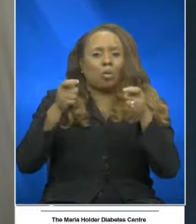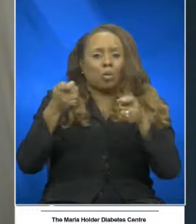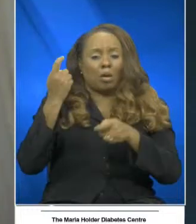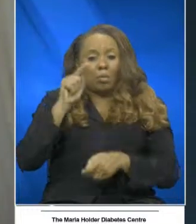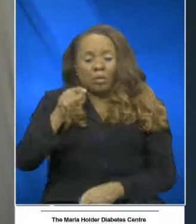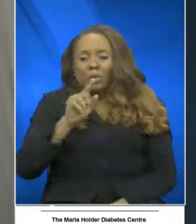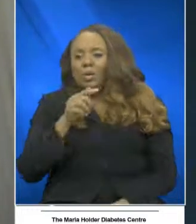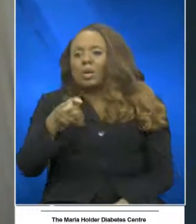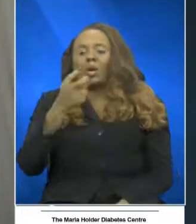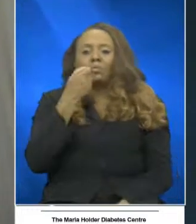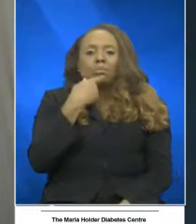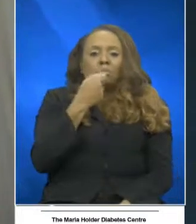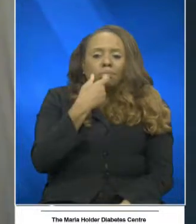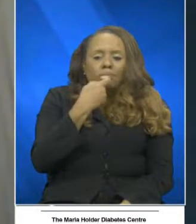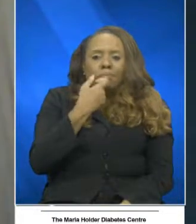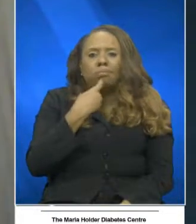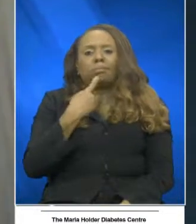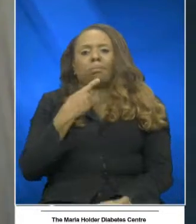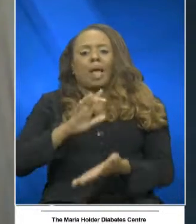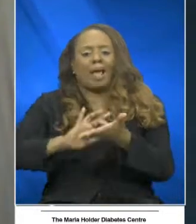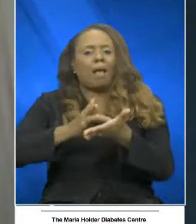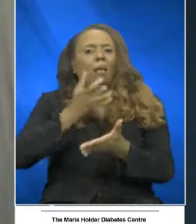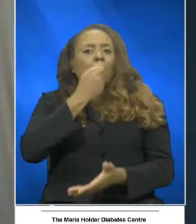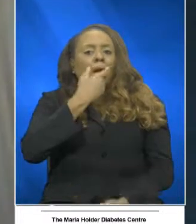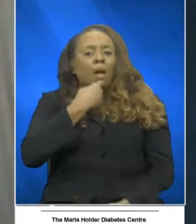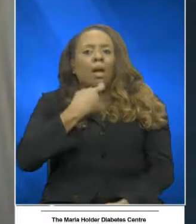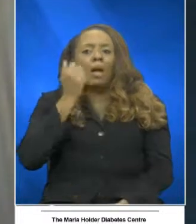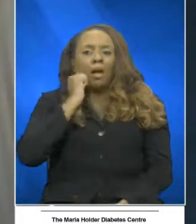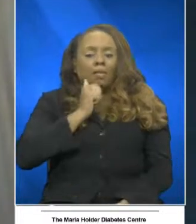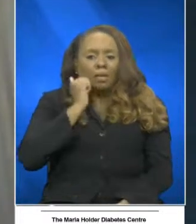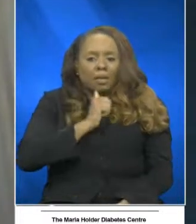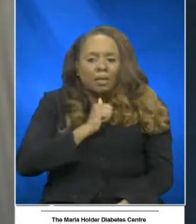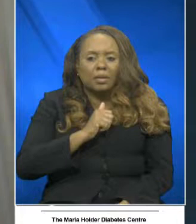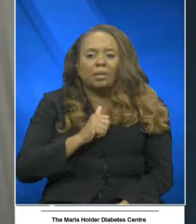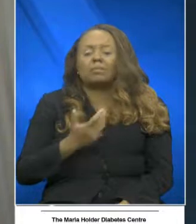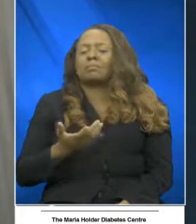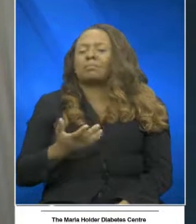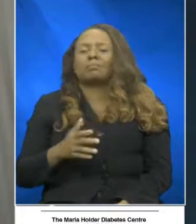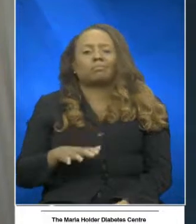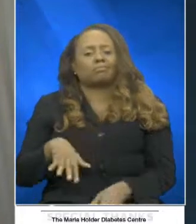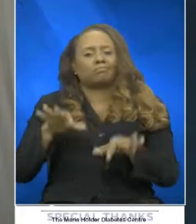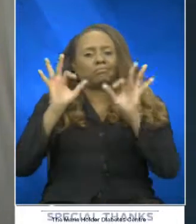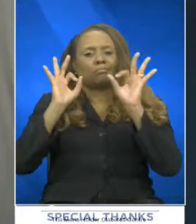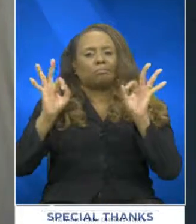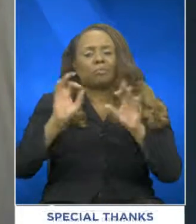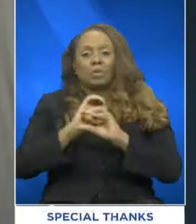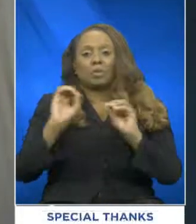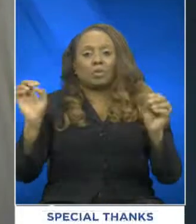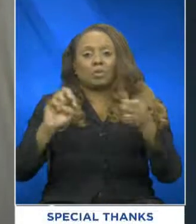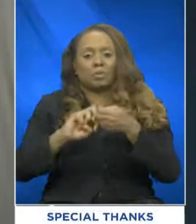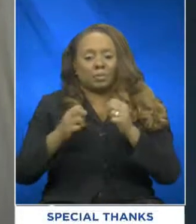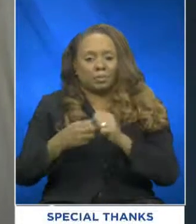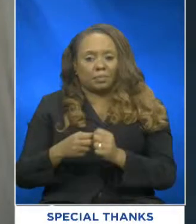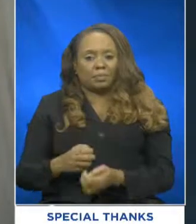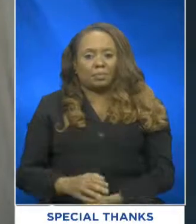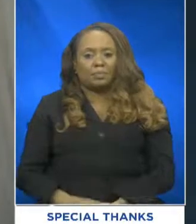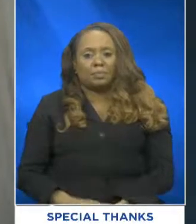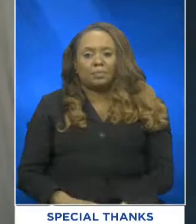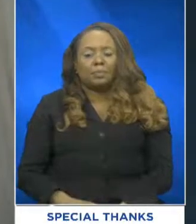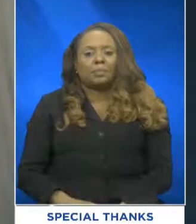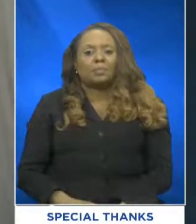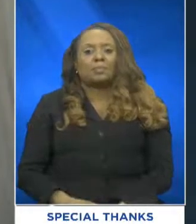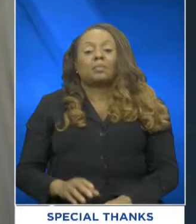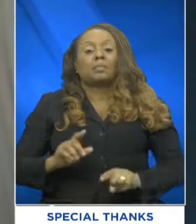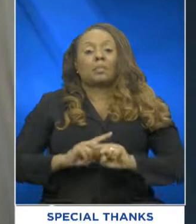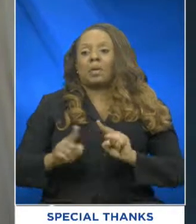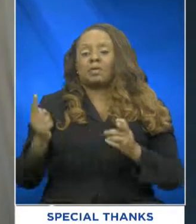their medication daily, then this now becomes a non-issue. However, unfortunately, bad habits have crept